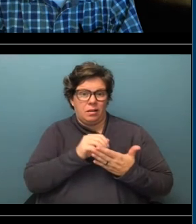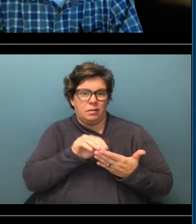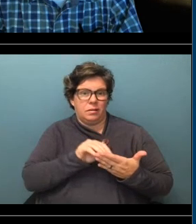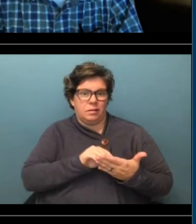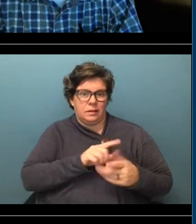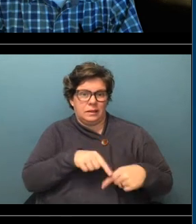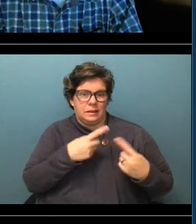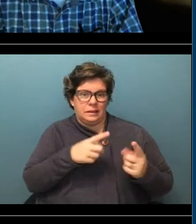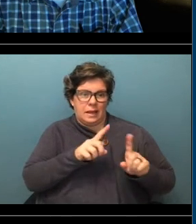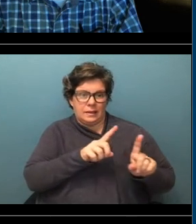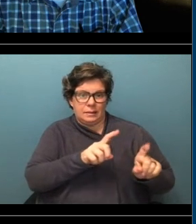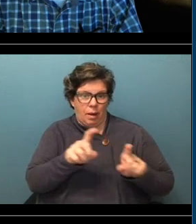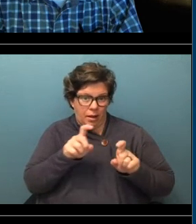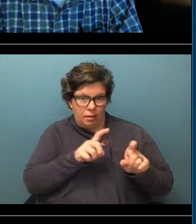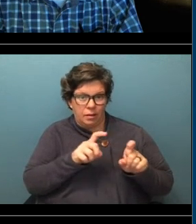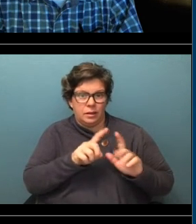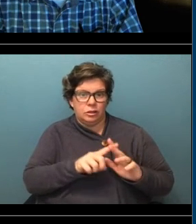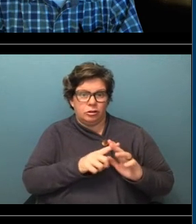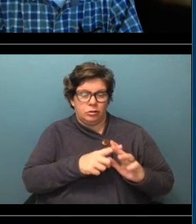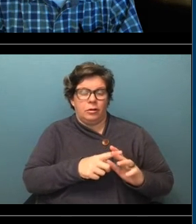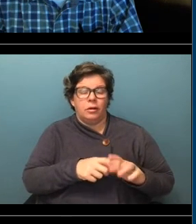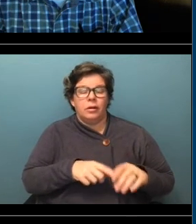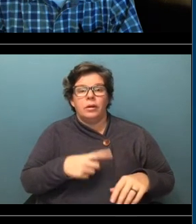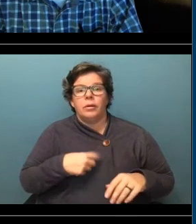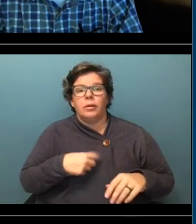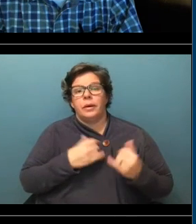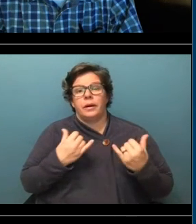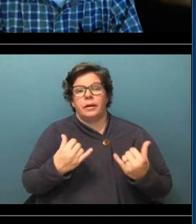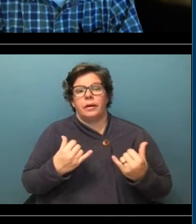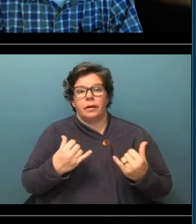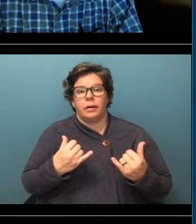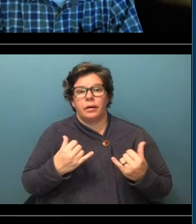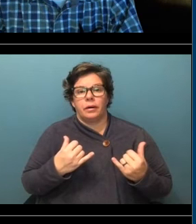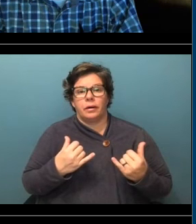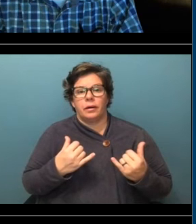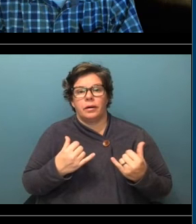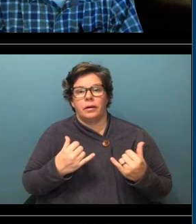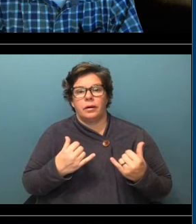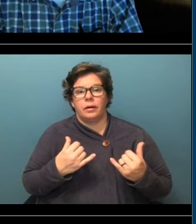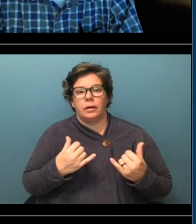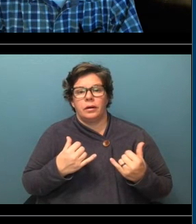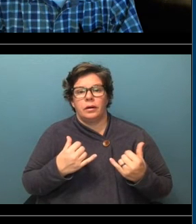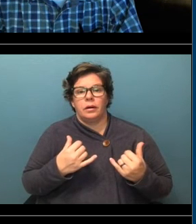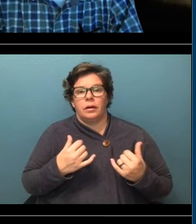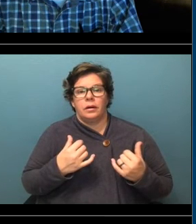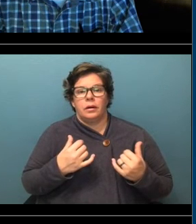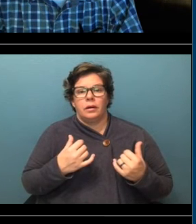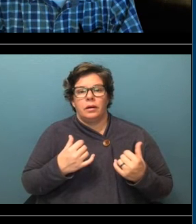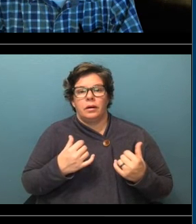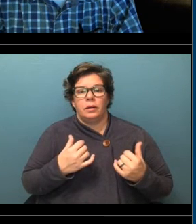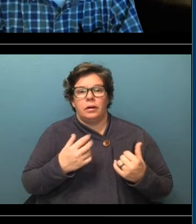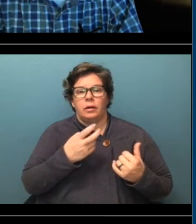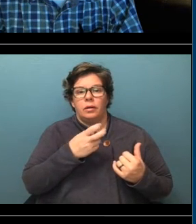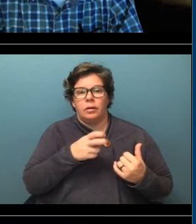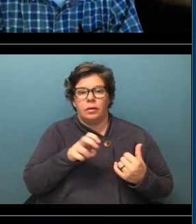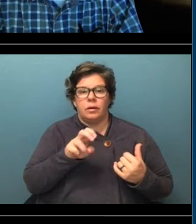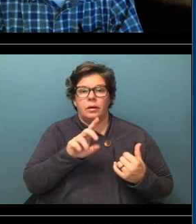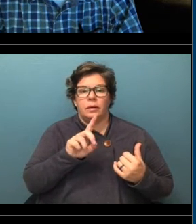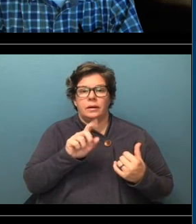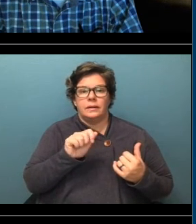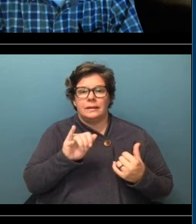that pilot rollover. We are currently now rolling over our daytime calls. We started with